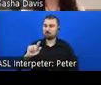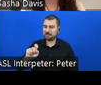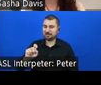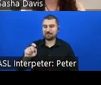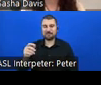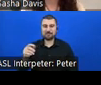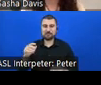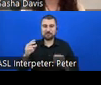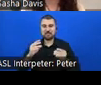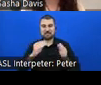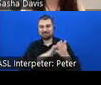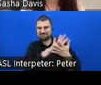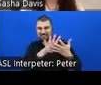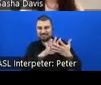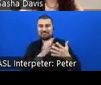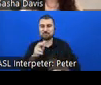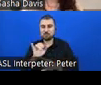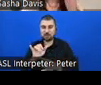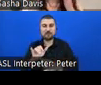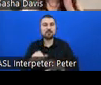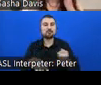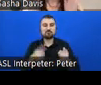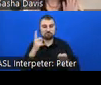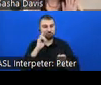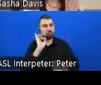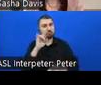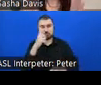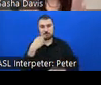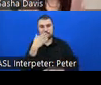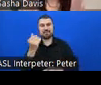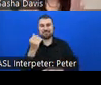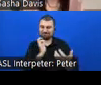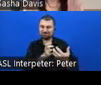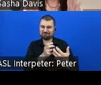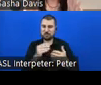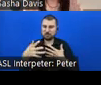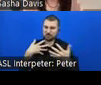believed modern art looked best on a gray wall. So here we are seeing the living room sort of looking